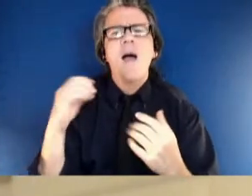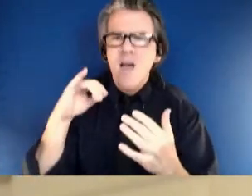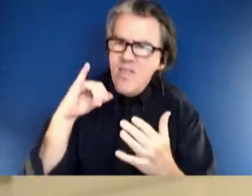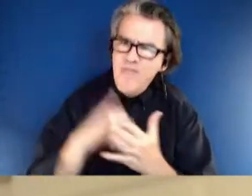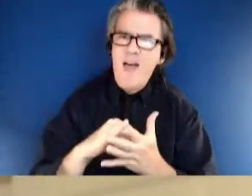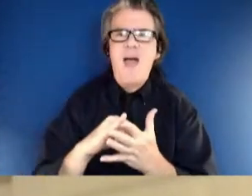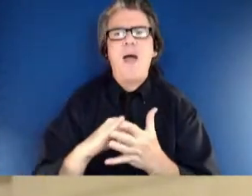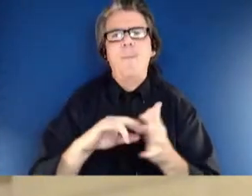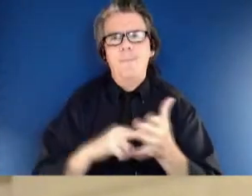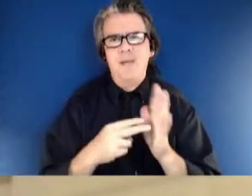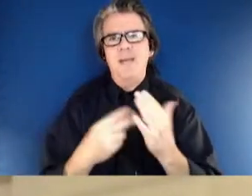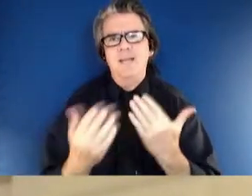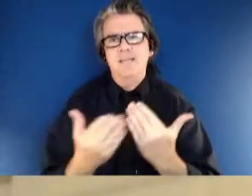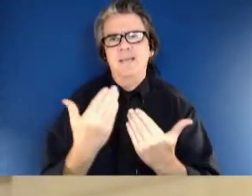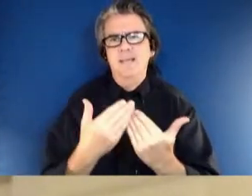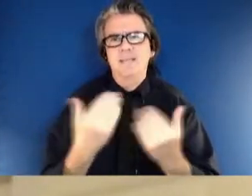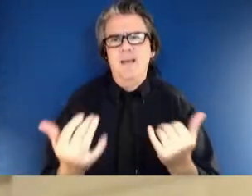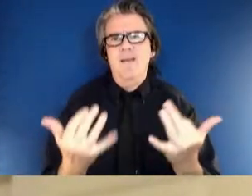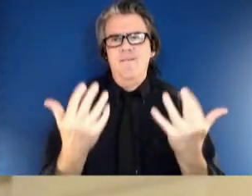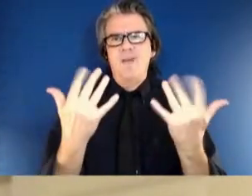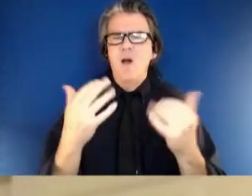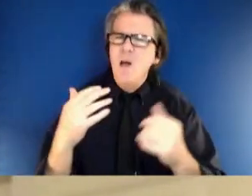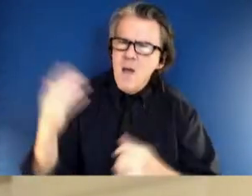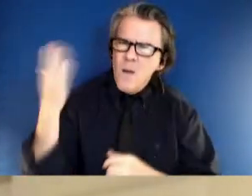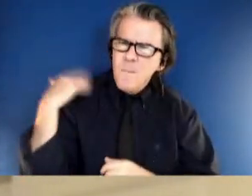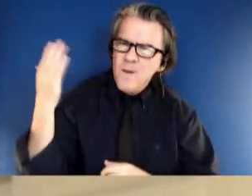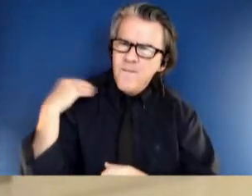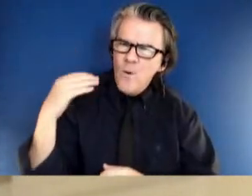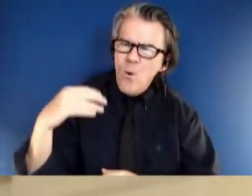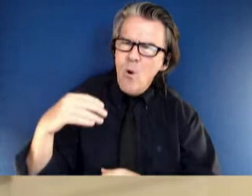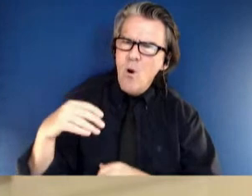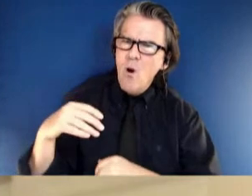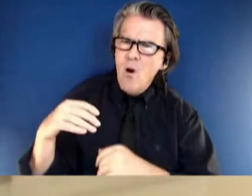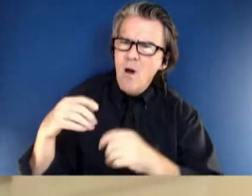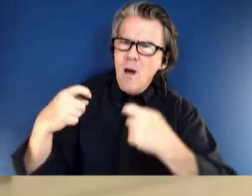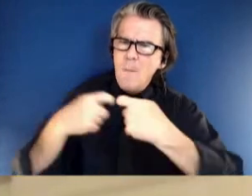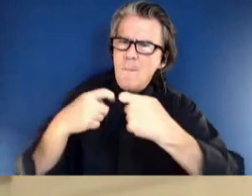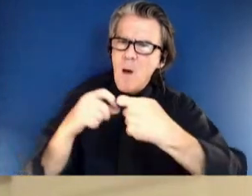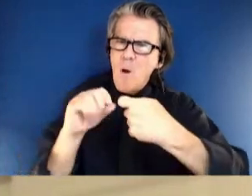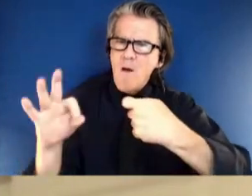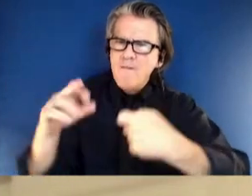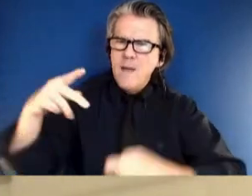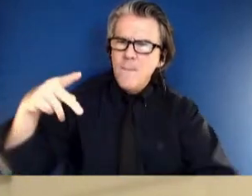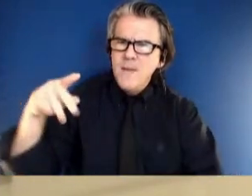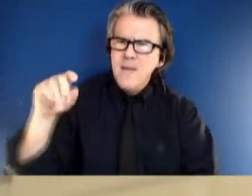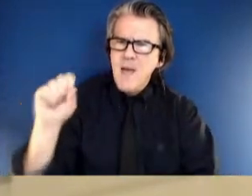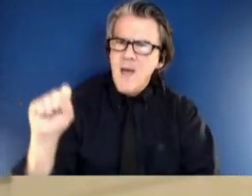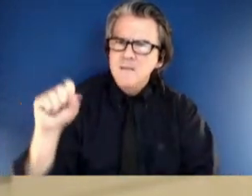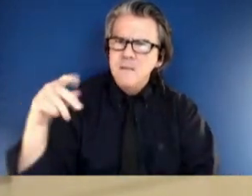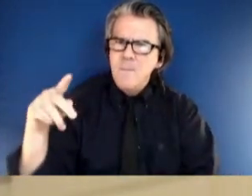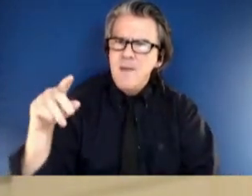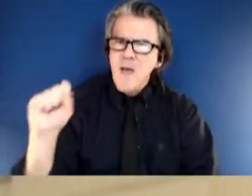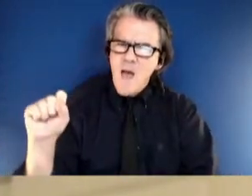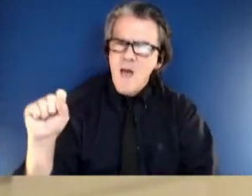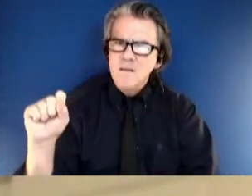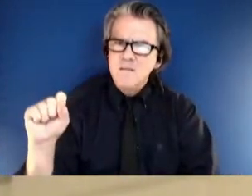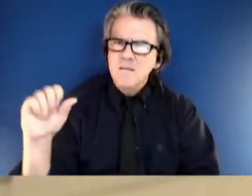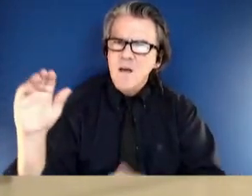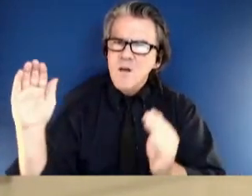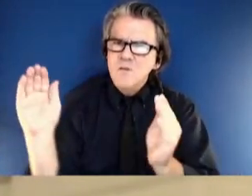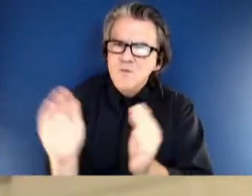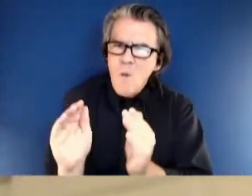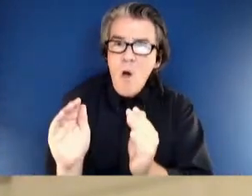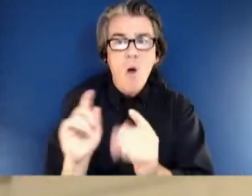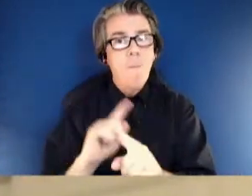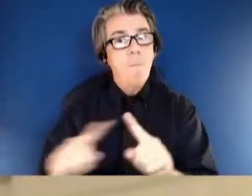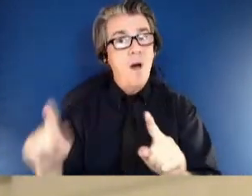red flag warning, this is a smaller PSPS than the ones we have had so far this year, but it's a lot of counties. Can